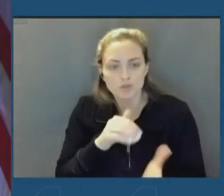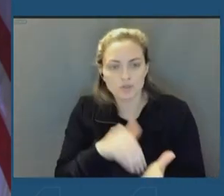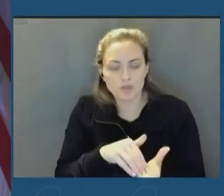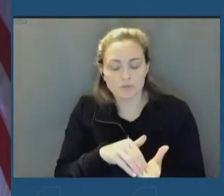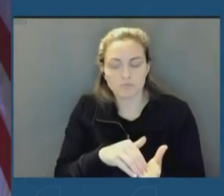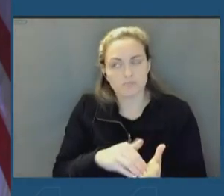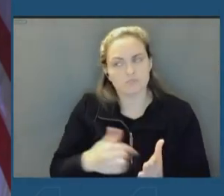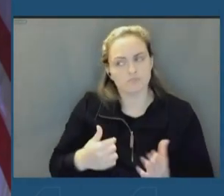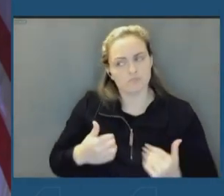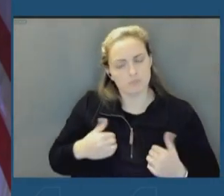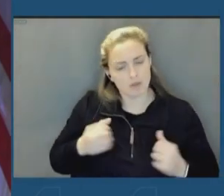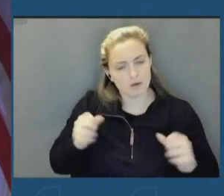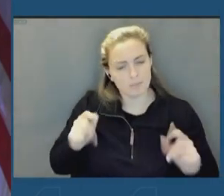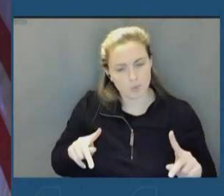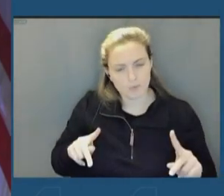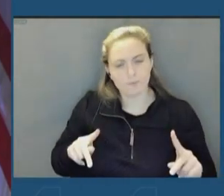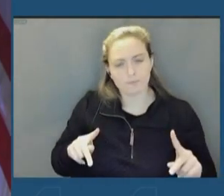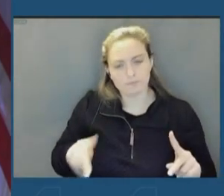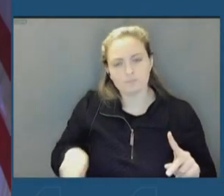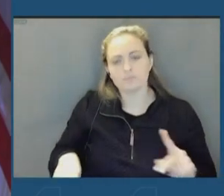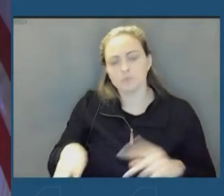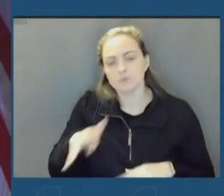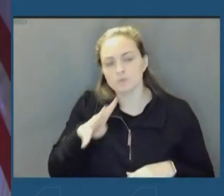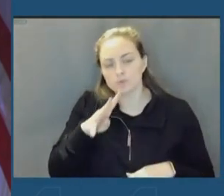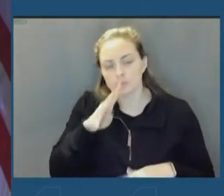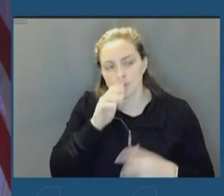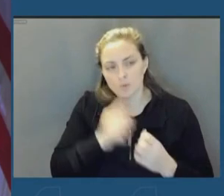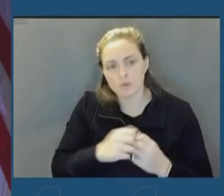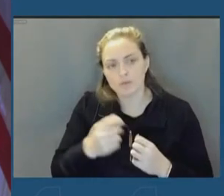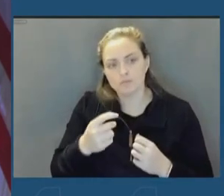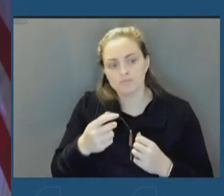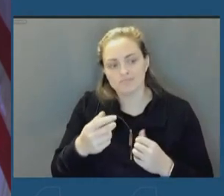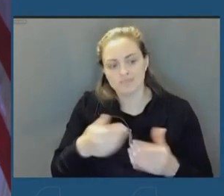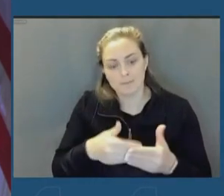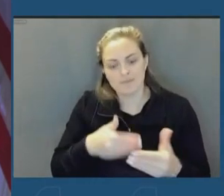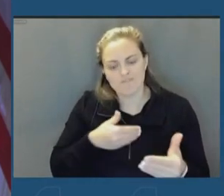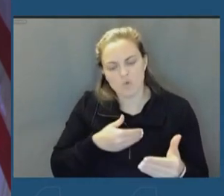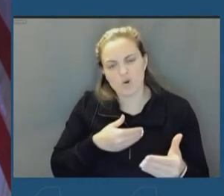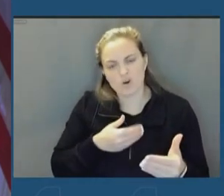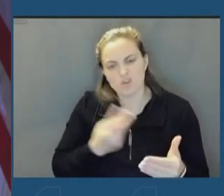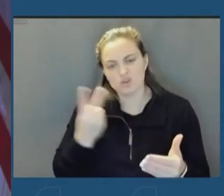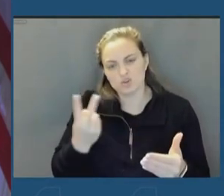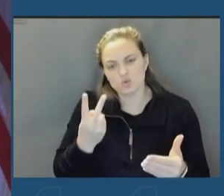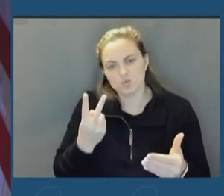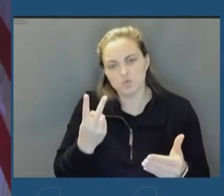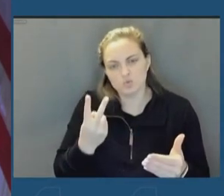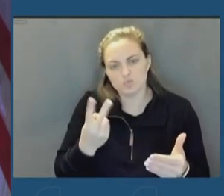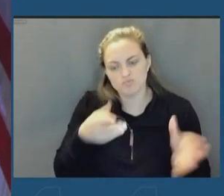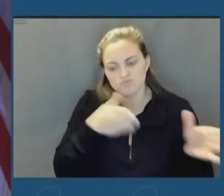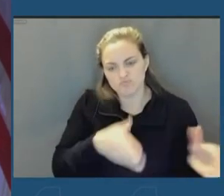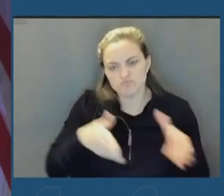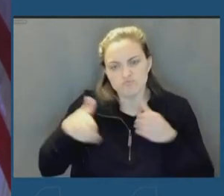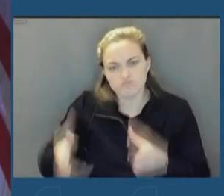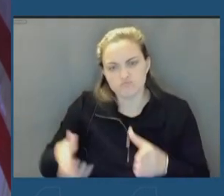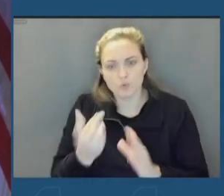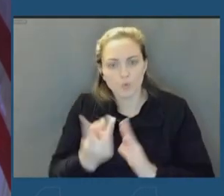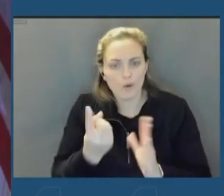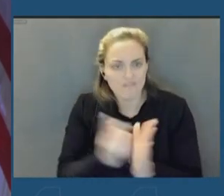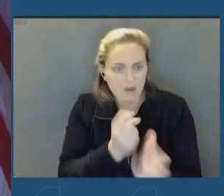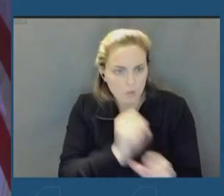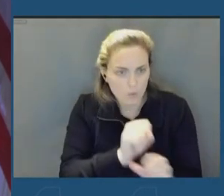opportunity to speak before the two shifts, because it was roughly 12-hour shifts, at the time in which they would share